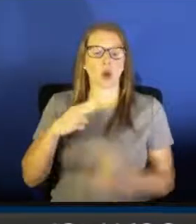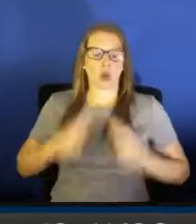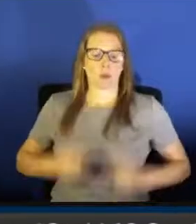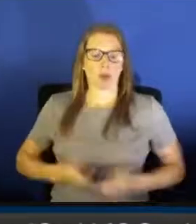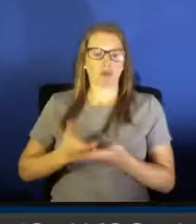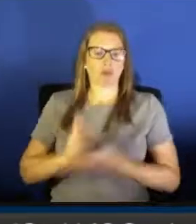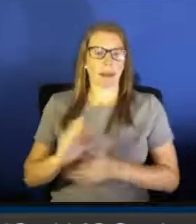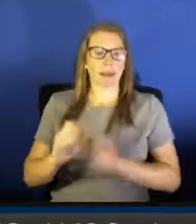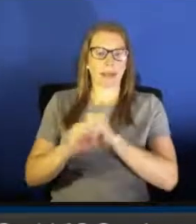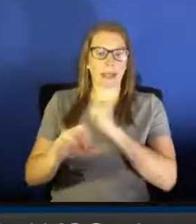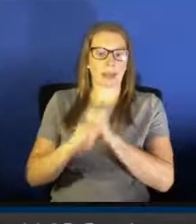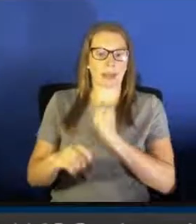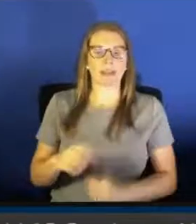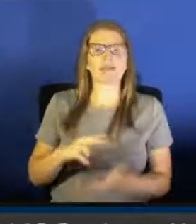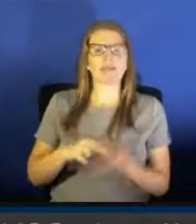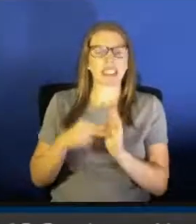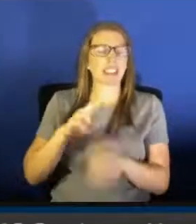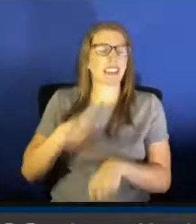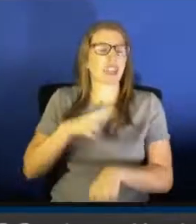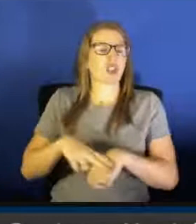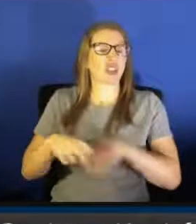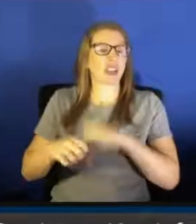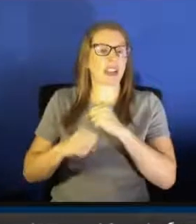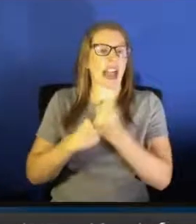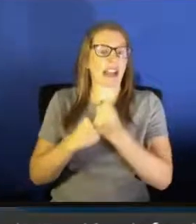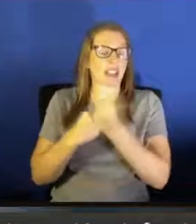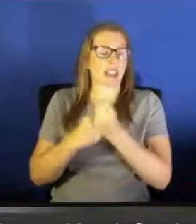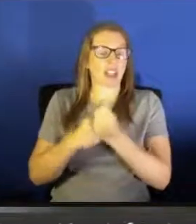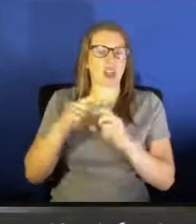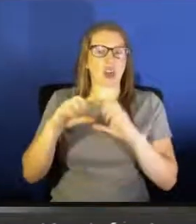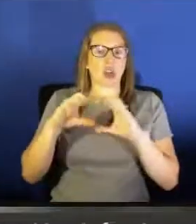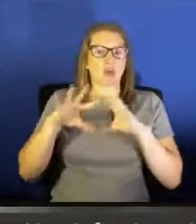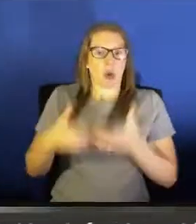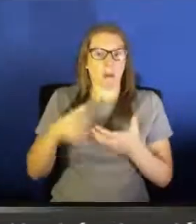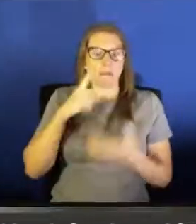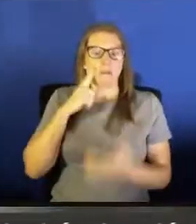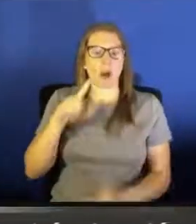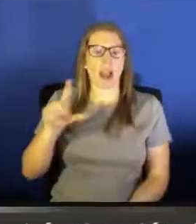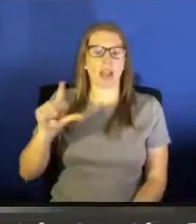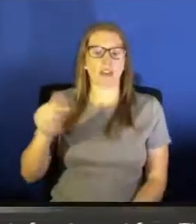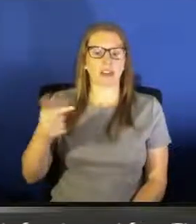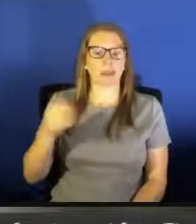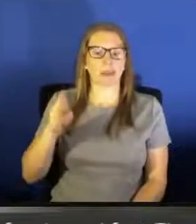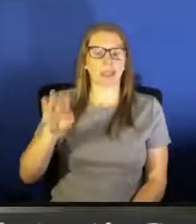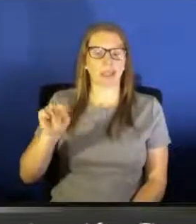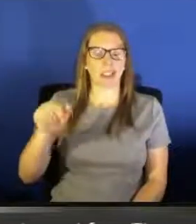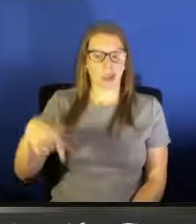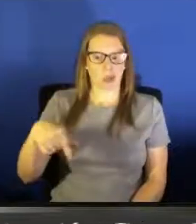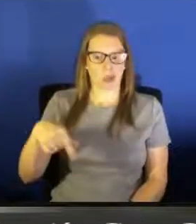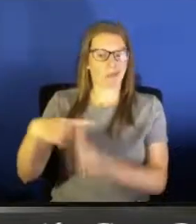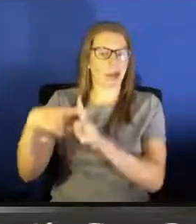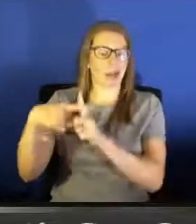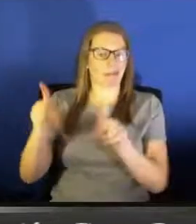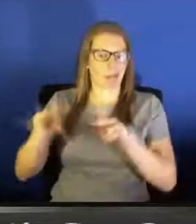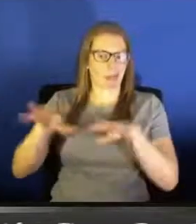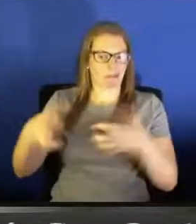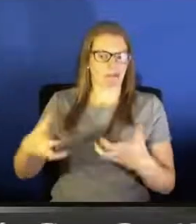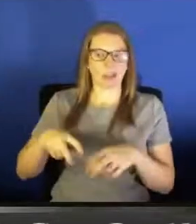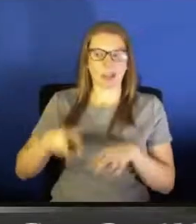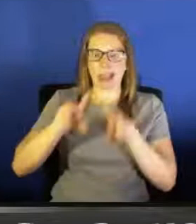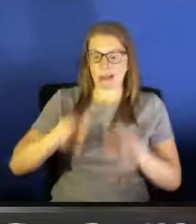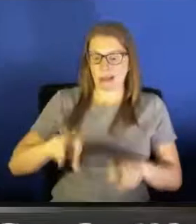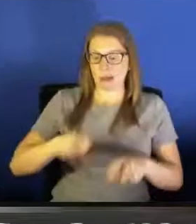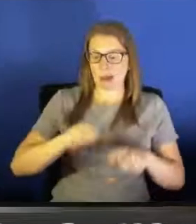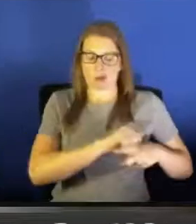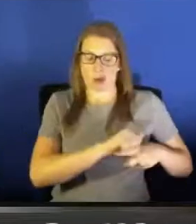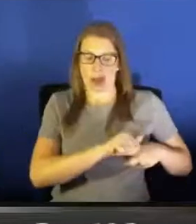the national advocacy group for LGBTQ+ folks. And it assesses practices,